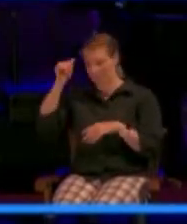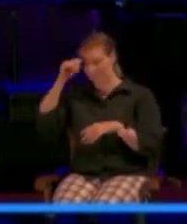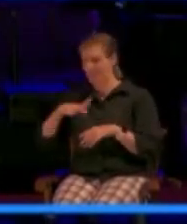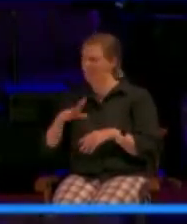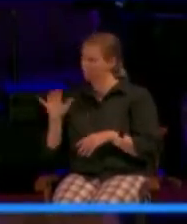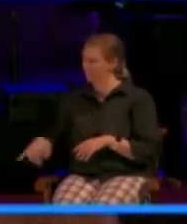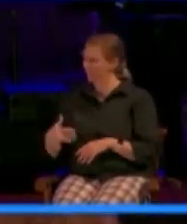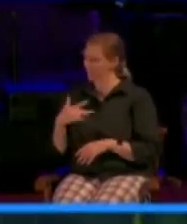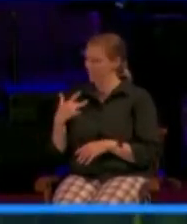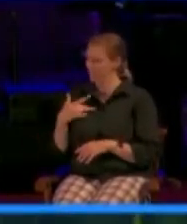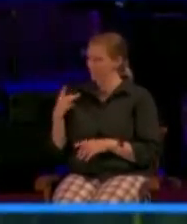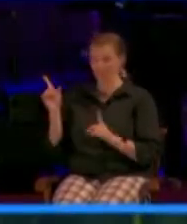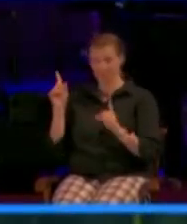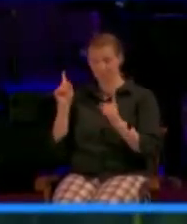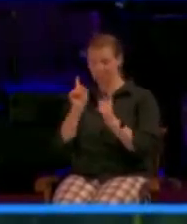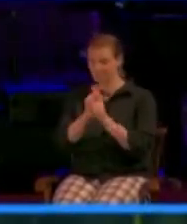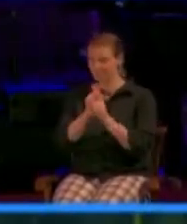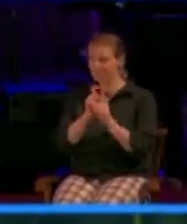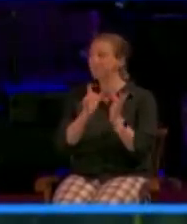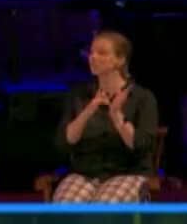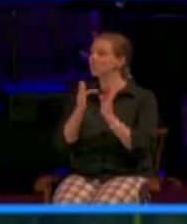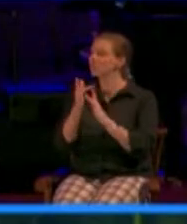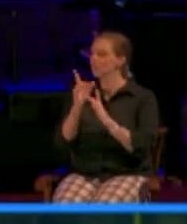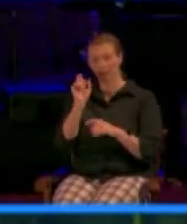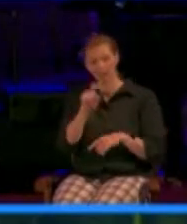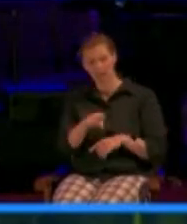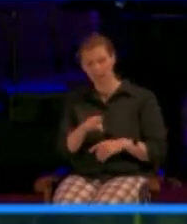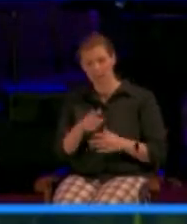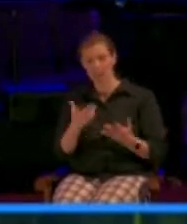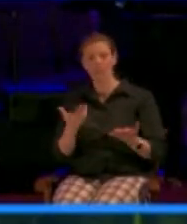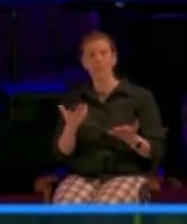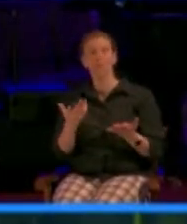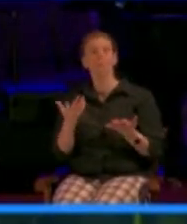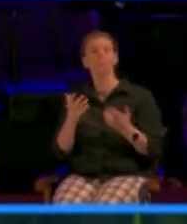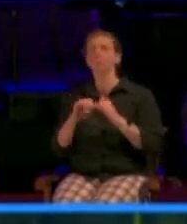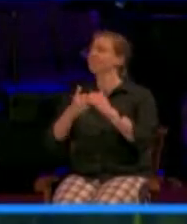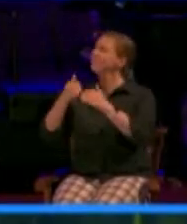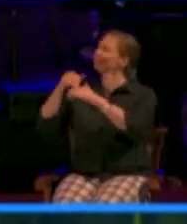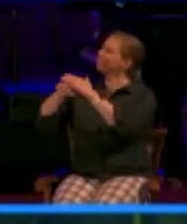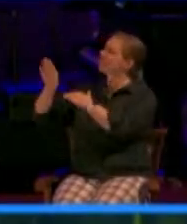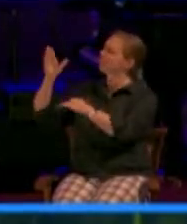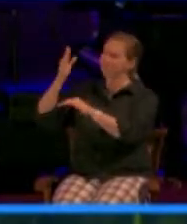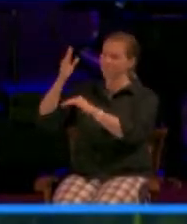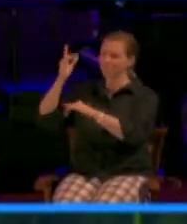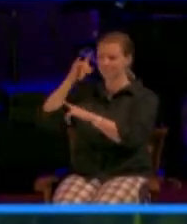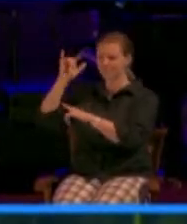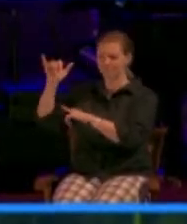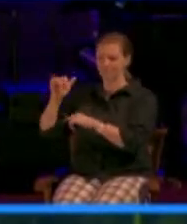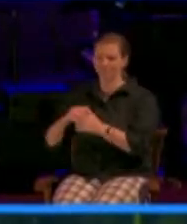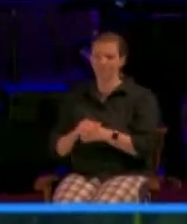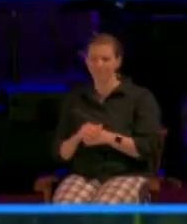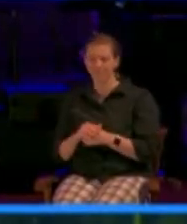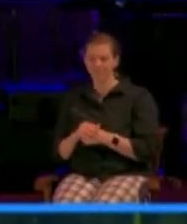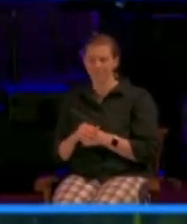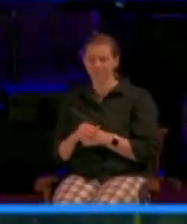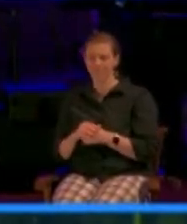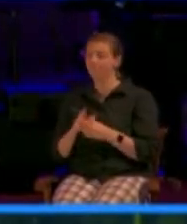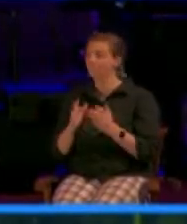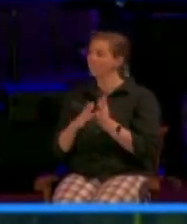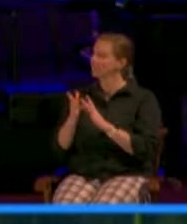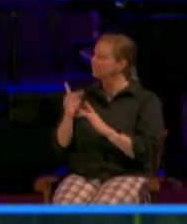pretty staggering. In verse 18, the Scripture says, "Why do you call me good?" Jesus asked